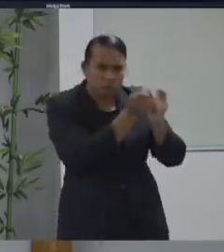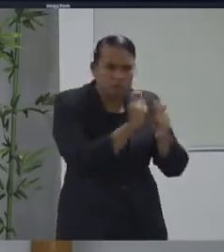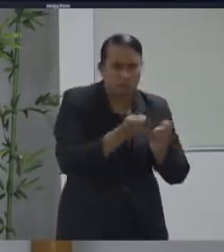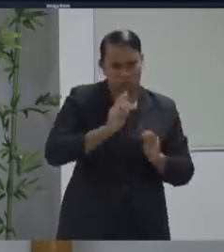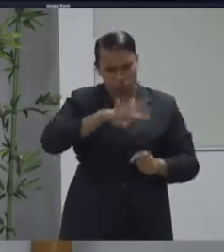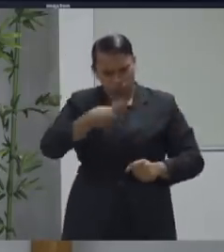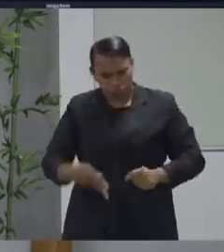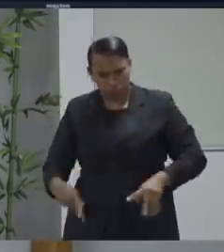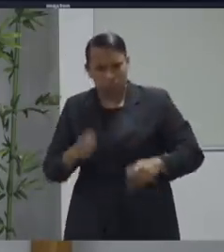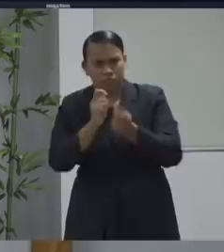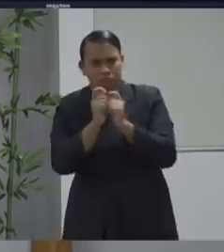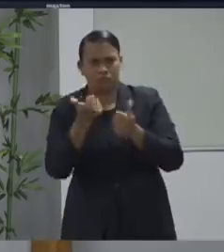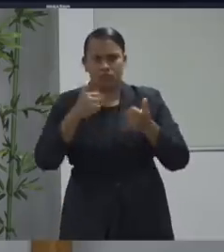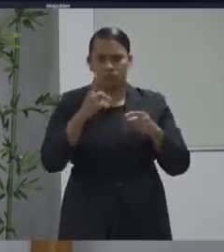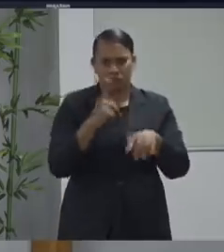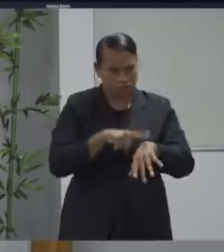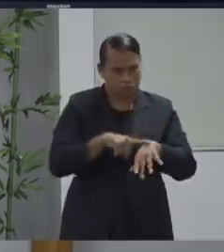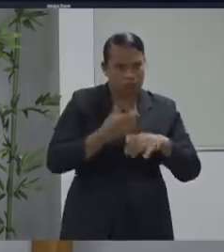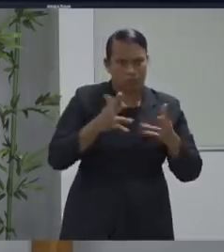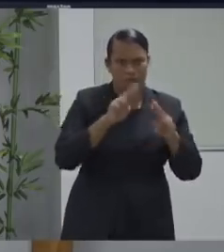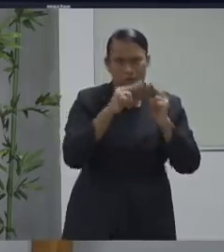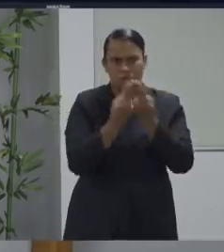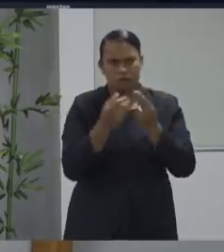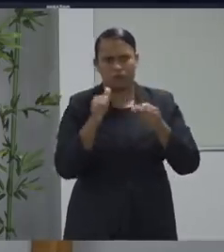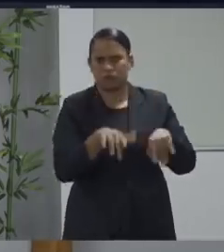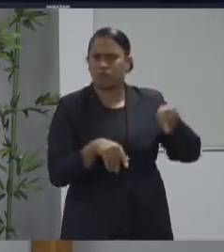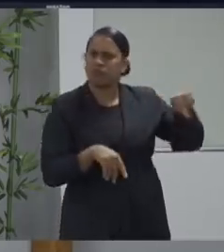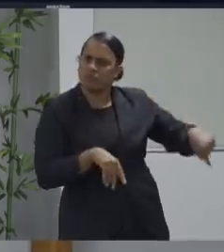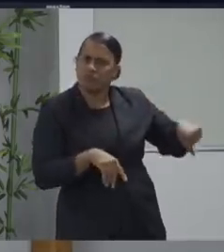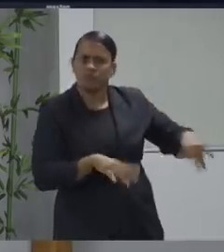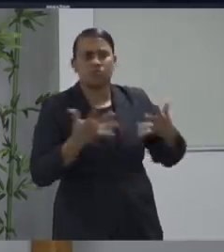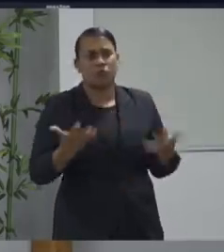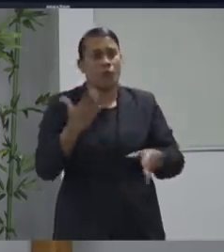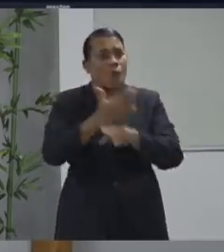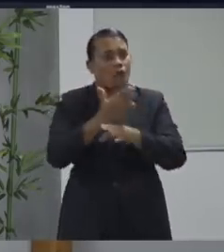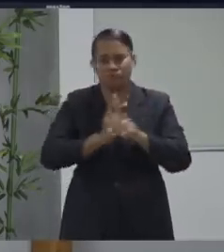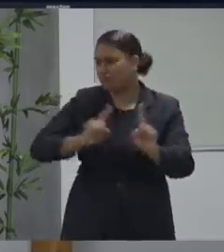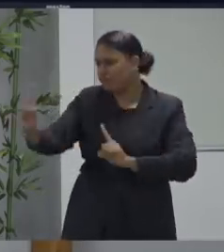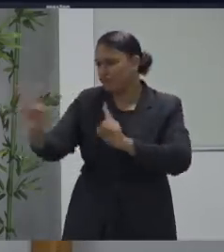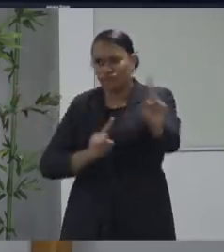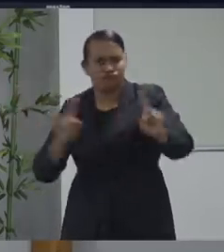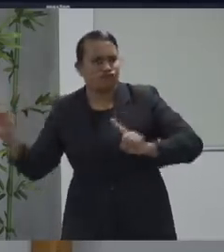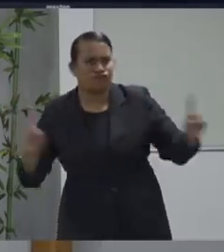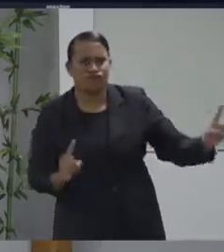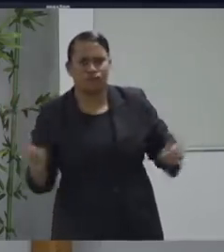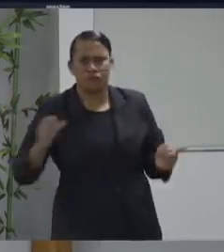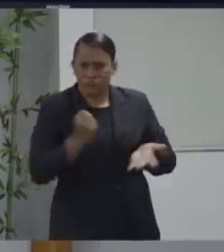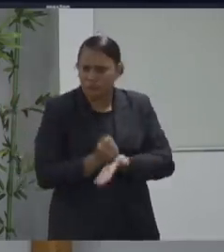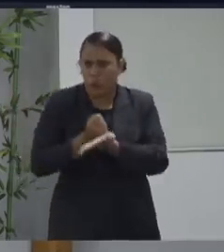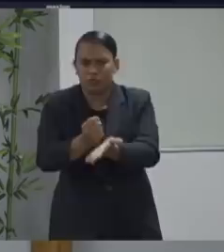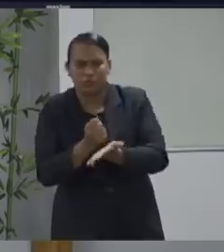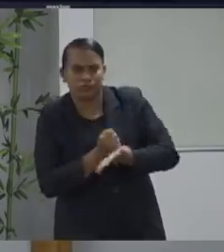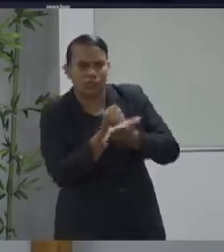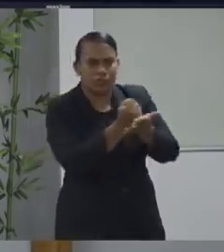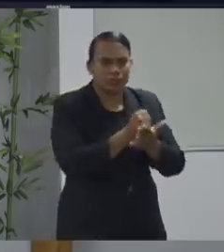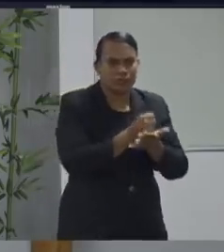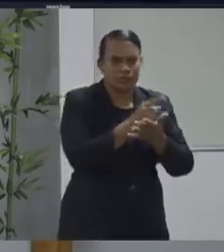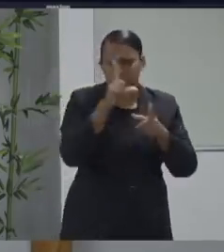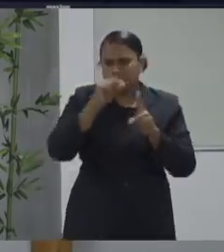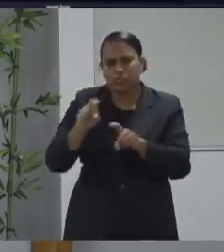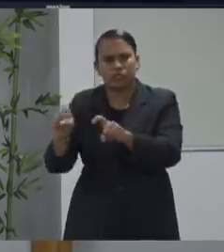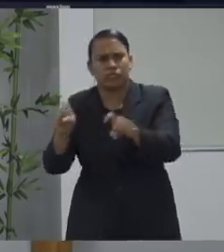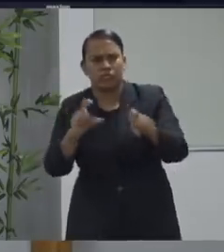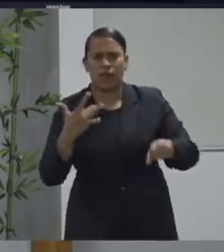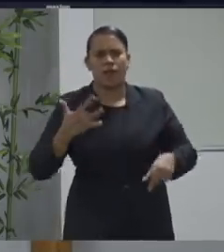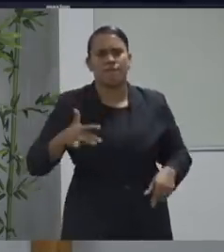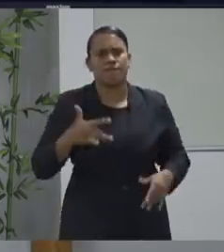families to ensure that those who are blessed with good health are able to spend more time with their own. As